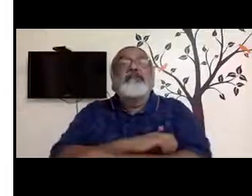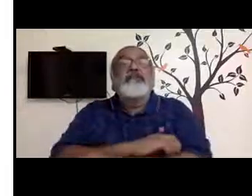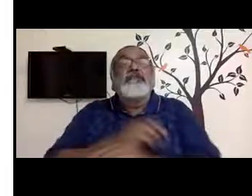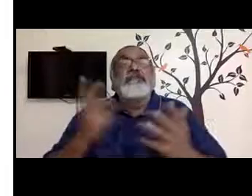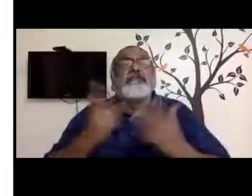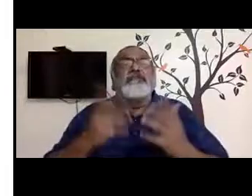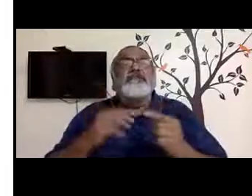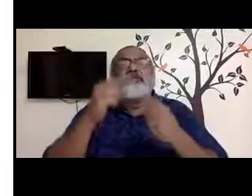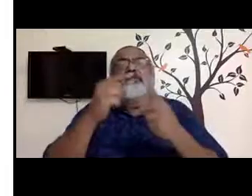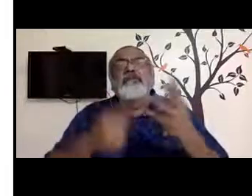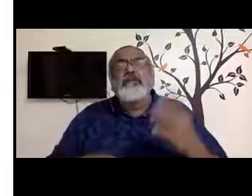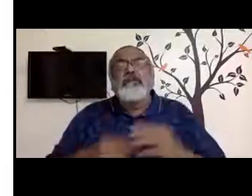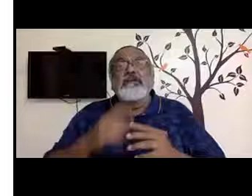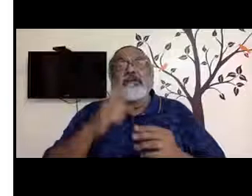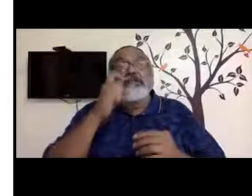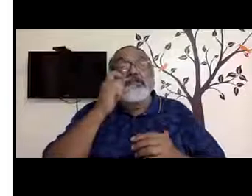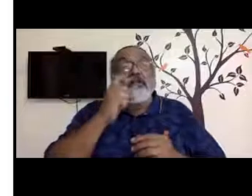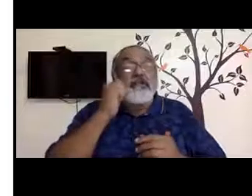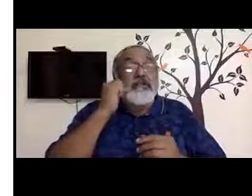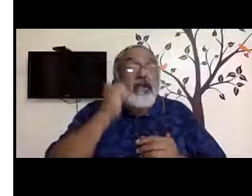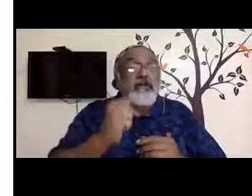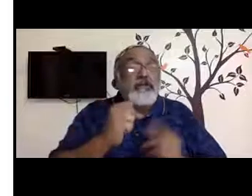about 7,000 to 8,000